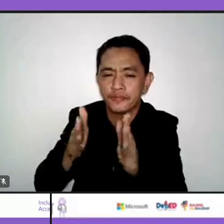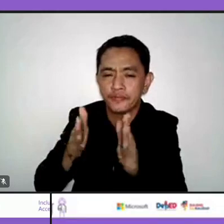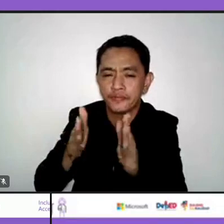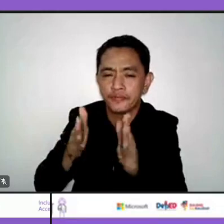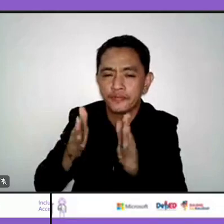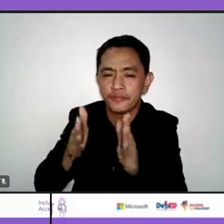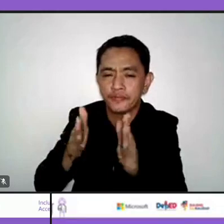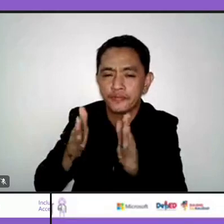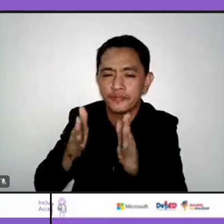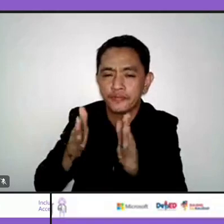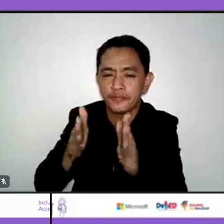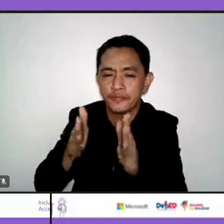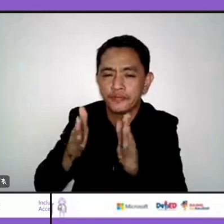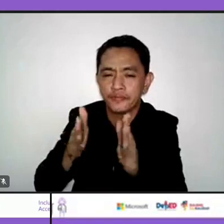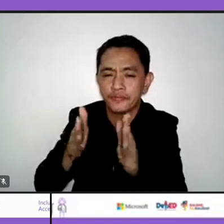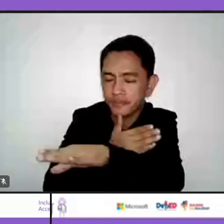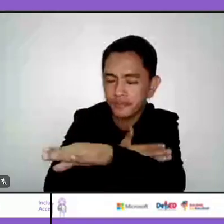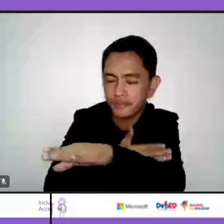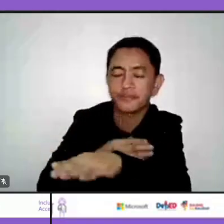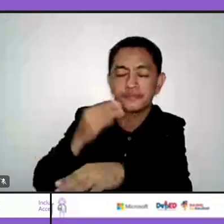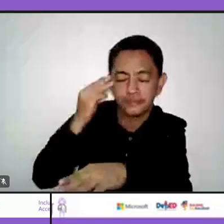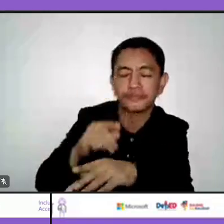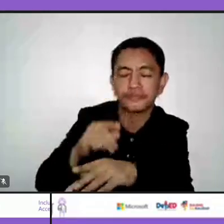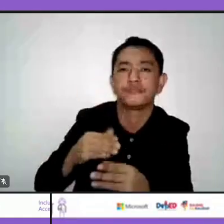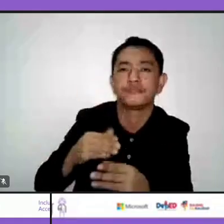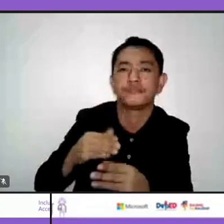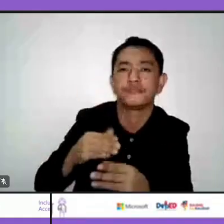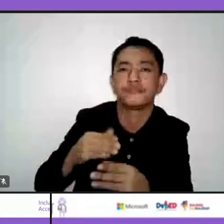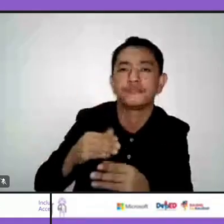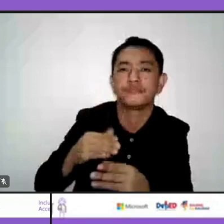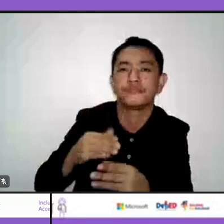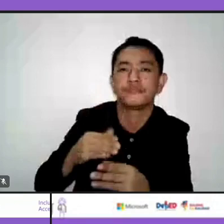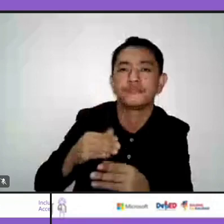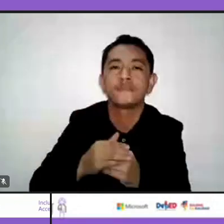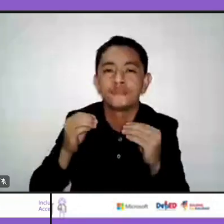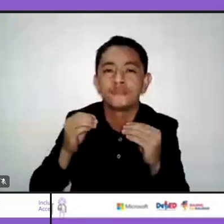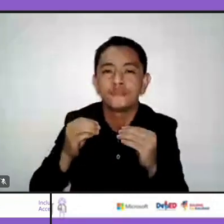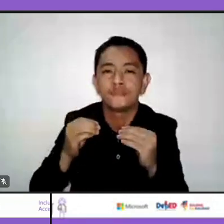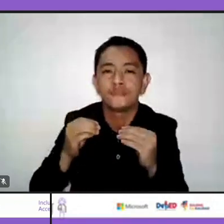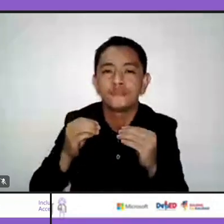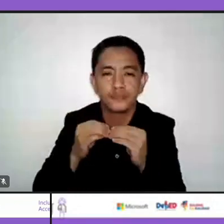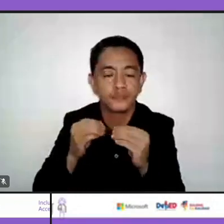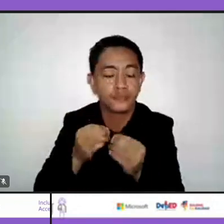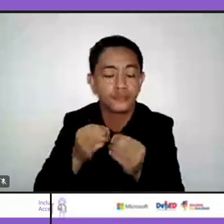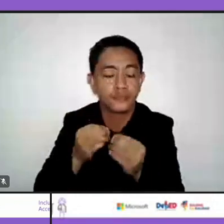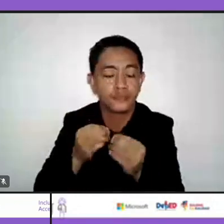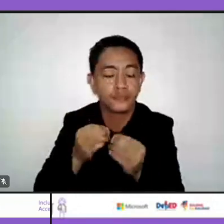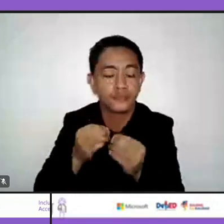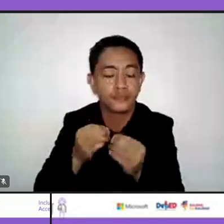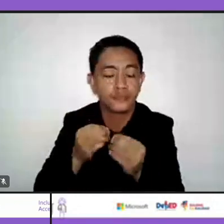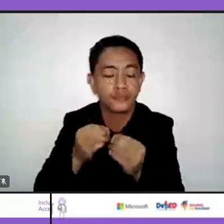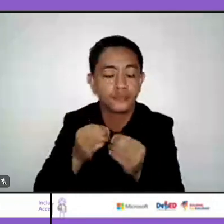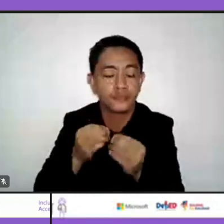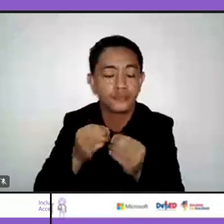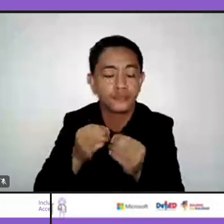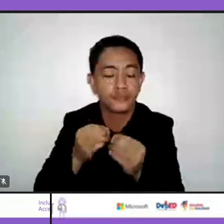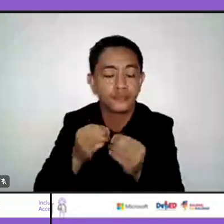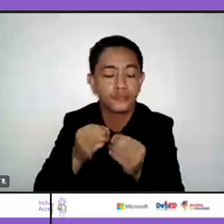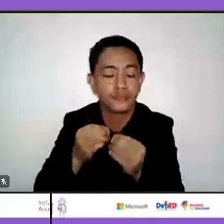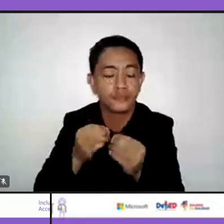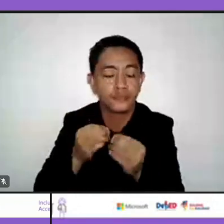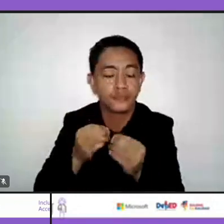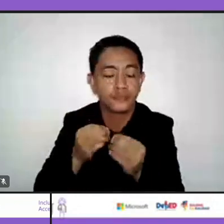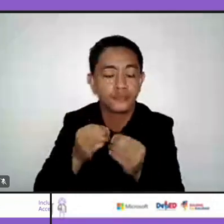coping skills that will allow them to, yes, challenge their skills, but also have improvements along the way. So